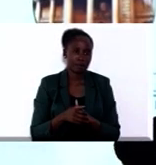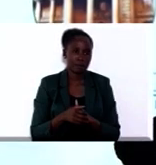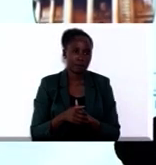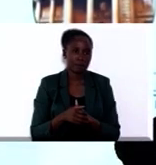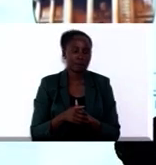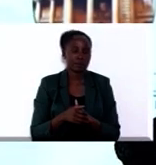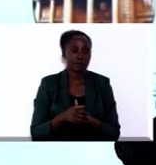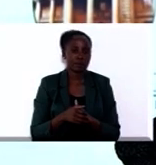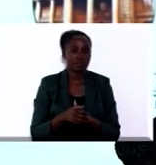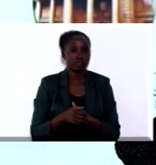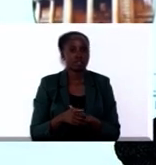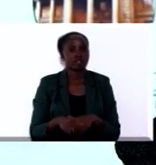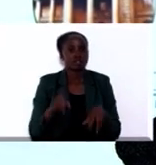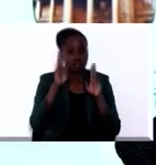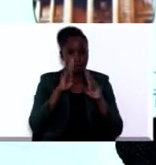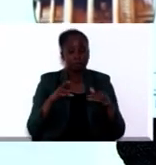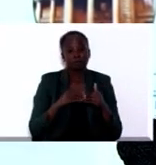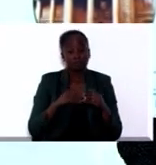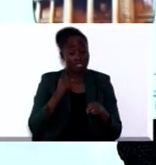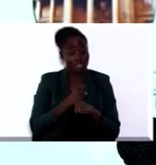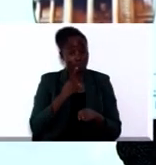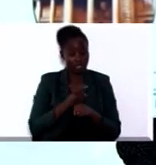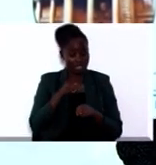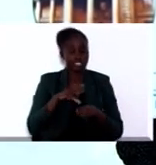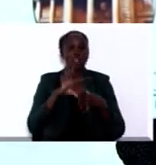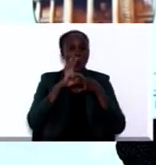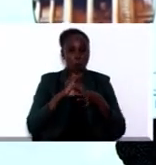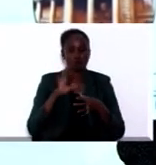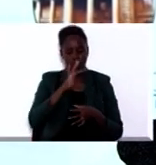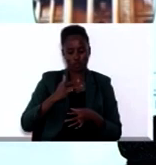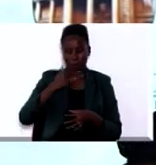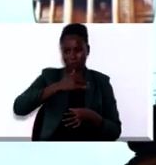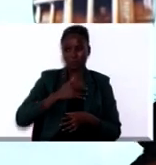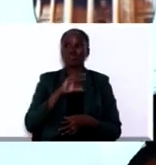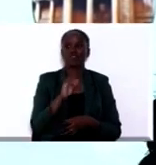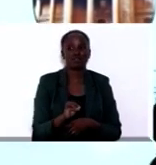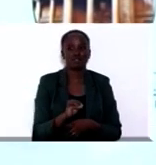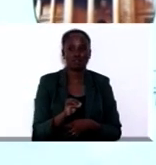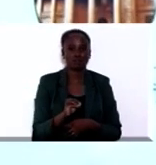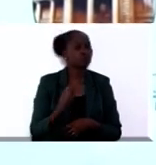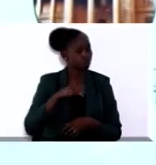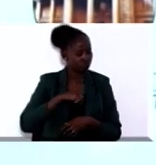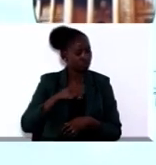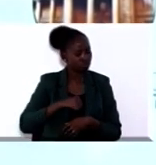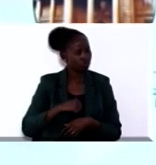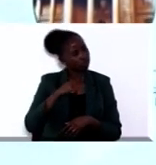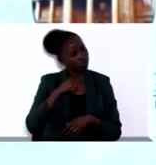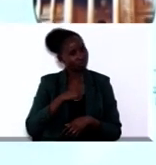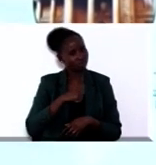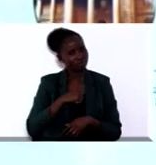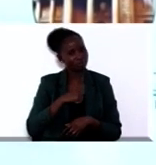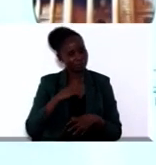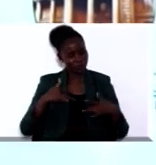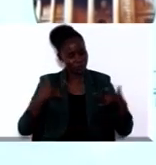Honorable members, Gauteng is the home of champions. We are proud to be the home